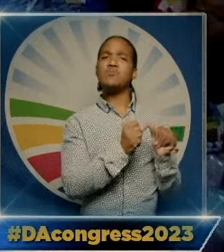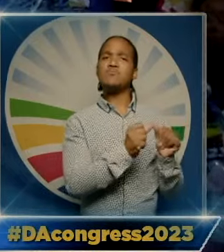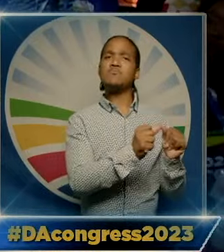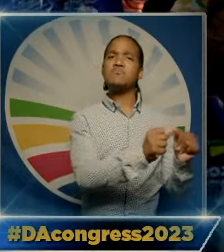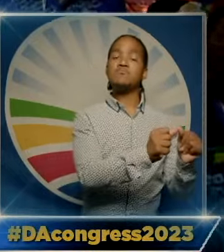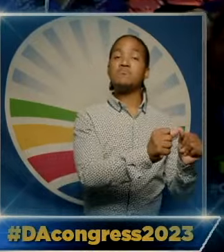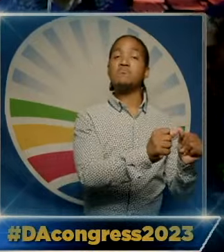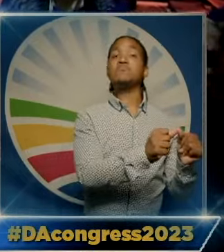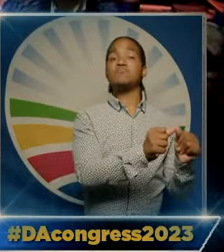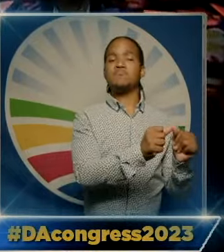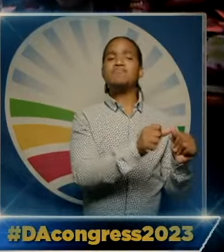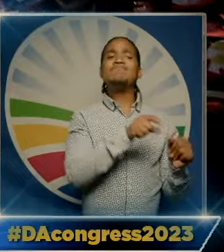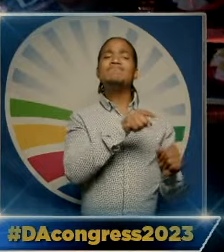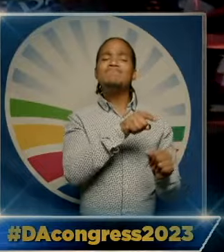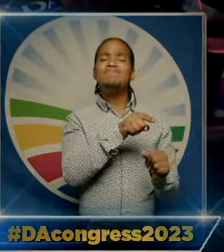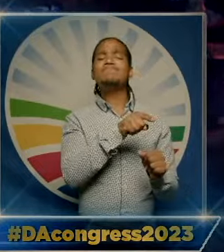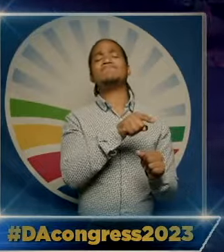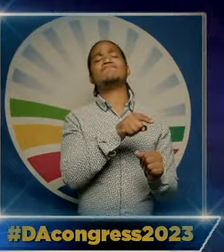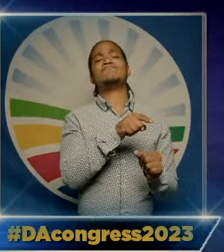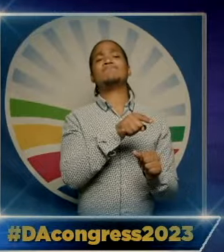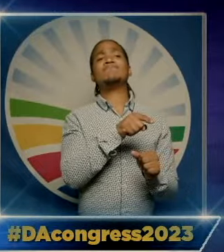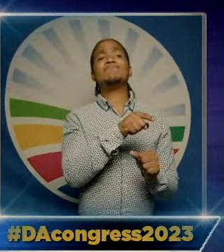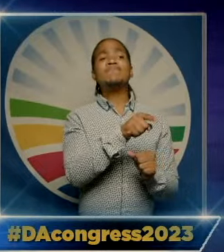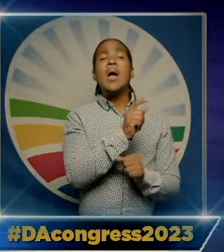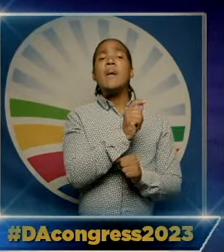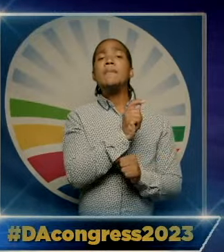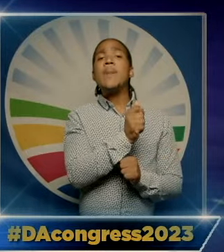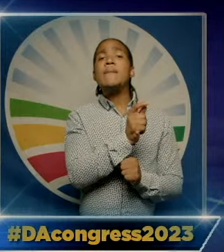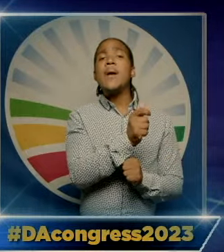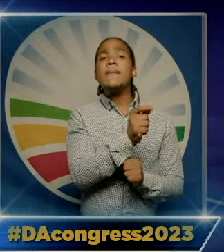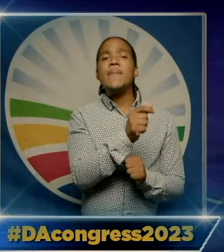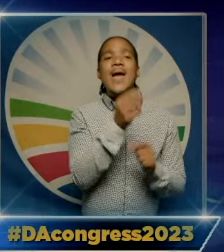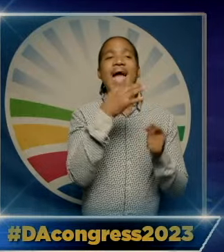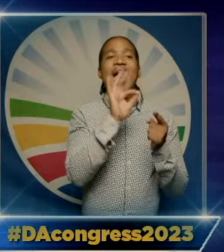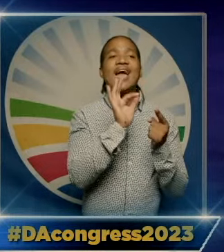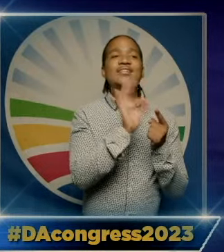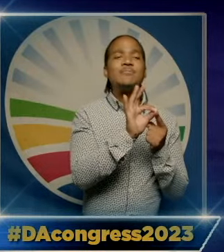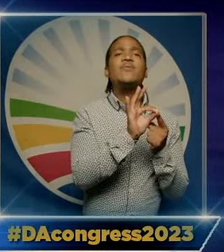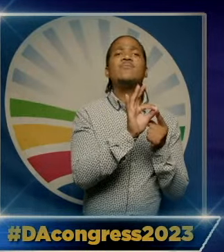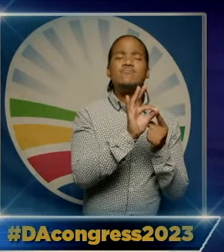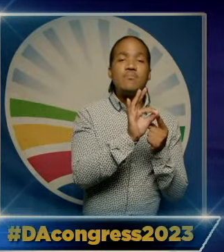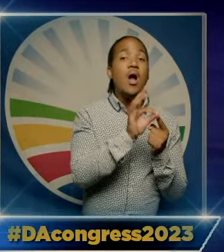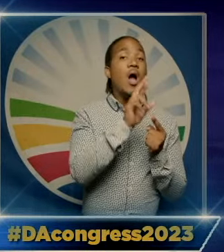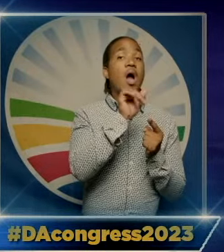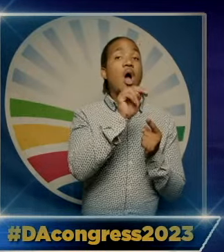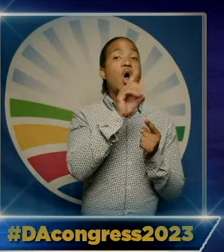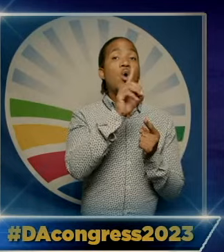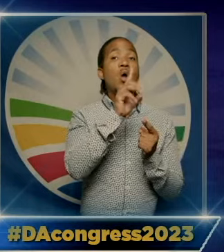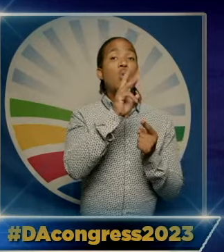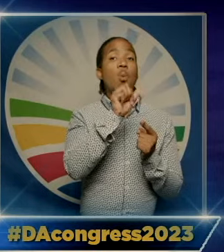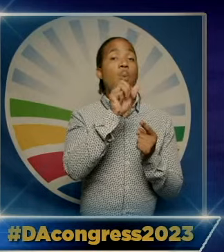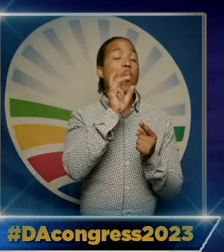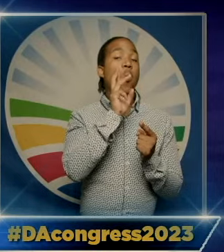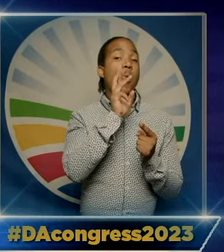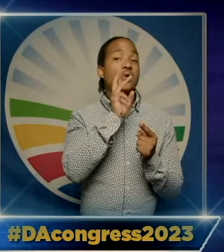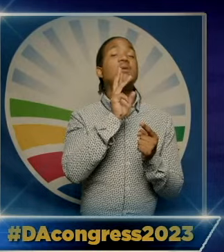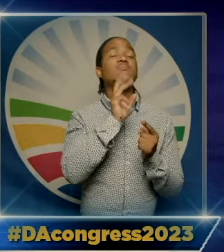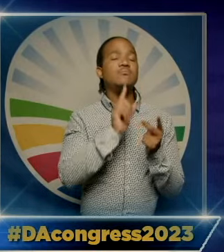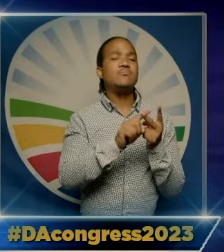Whilst Midvaal local municipality pays its creditors and specifically Eskom and Rand Water on time and without